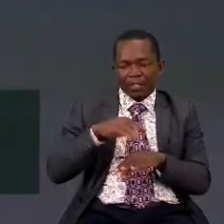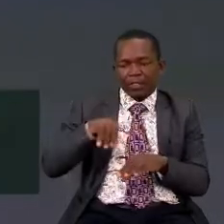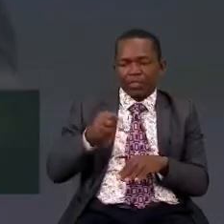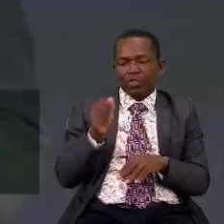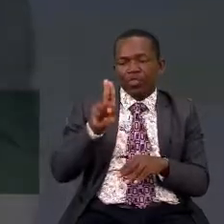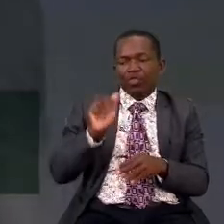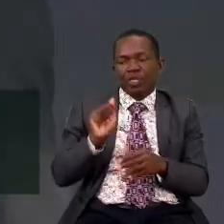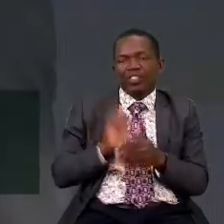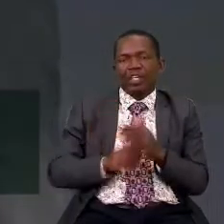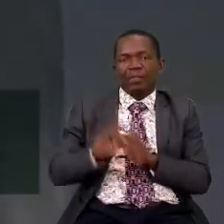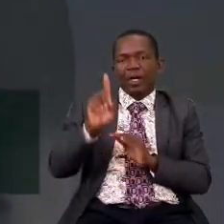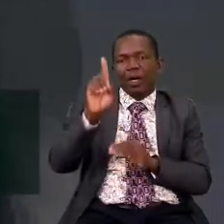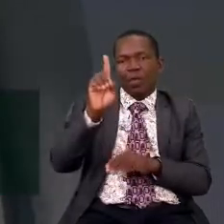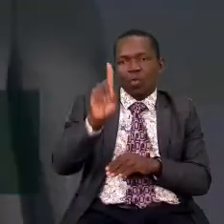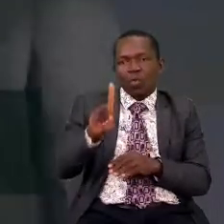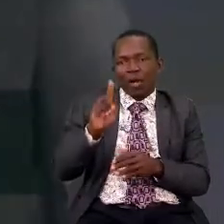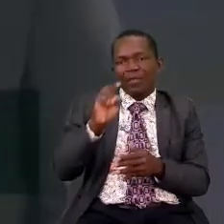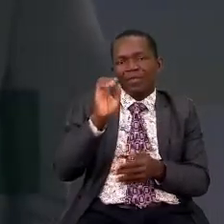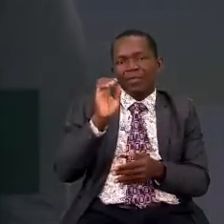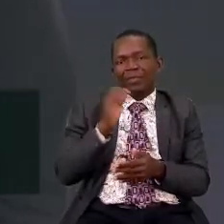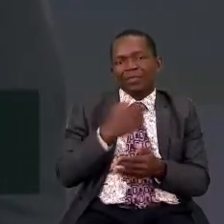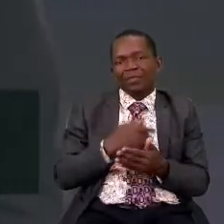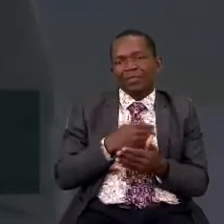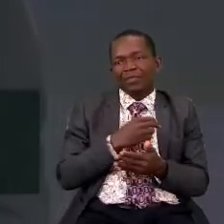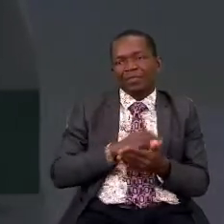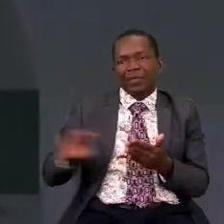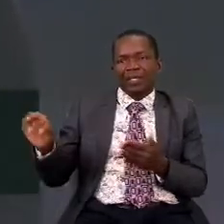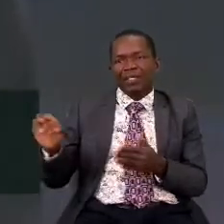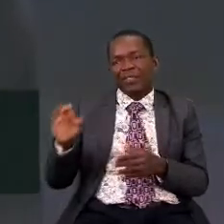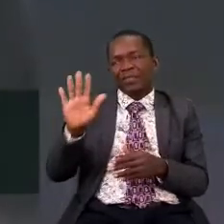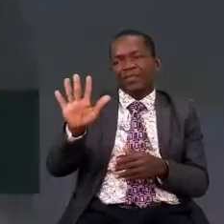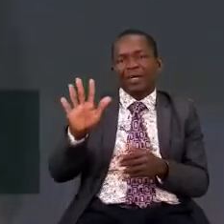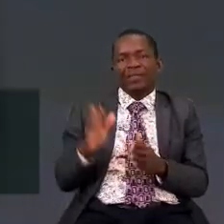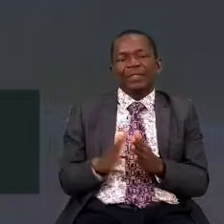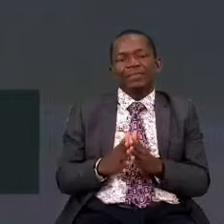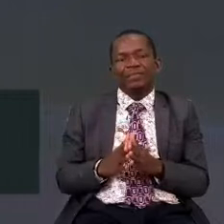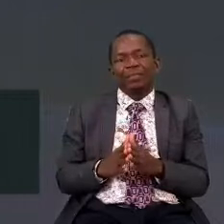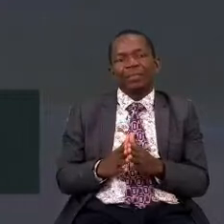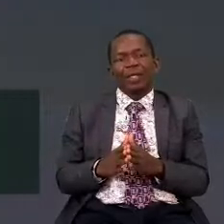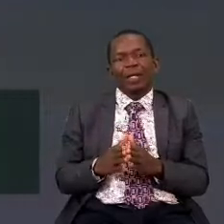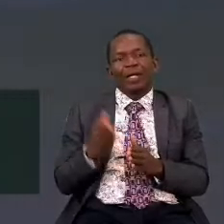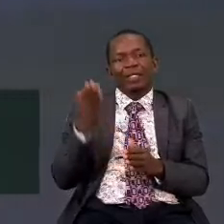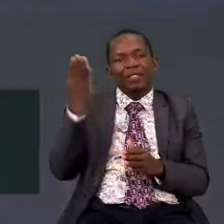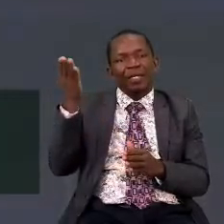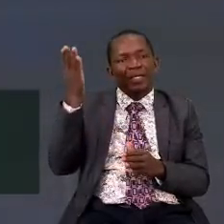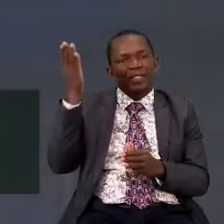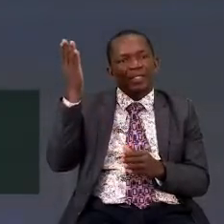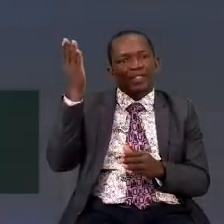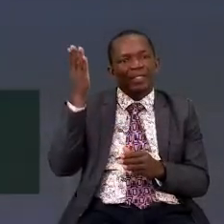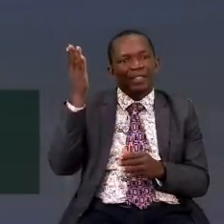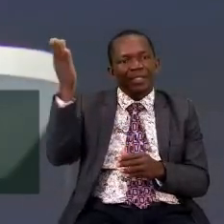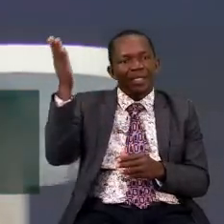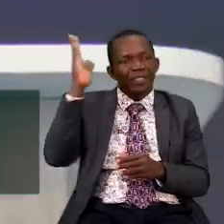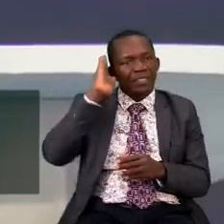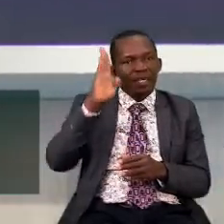shall not any man be able to stand before you all the days of your life. Hold on.